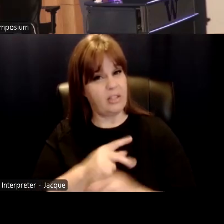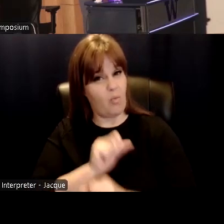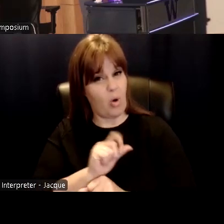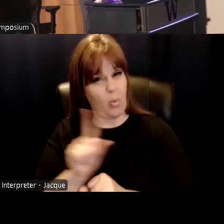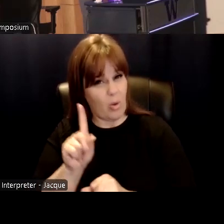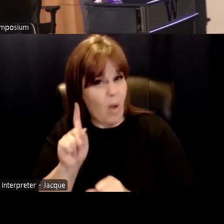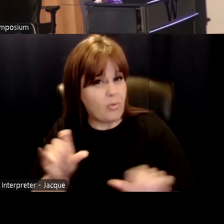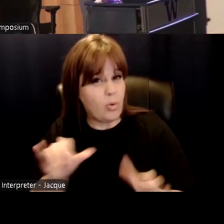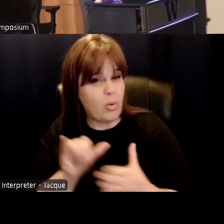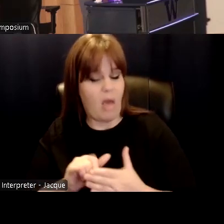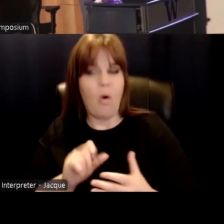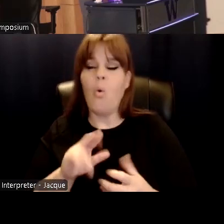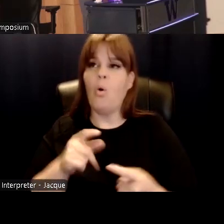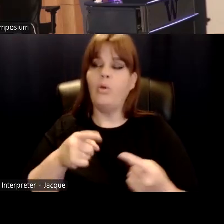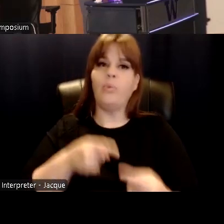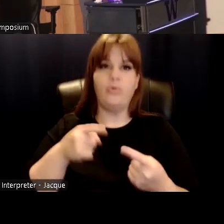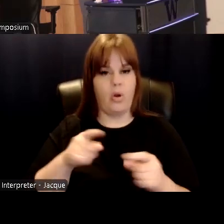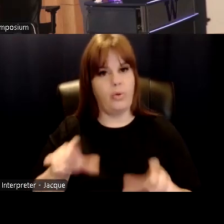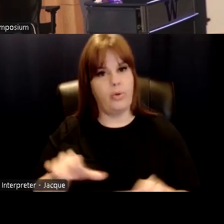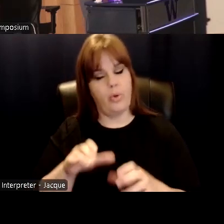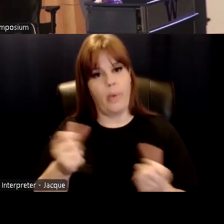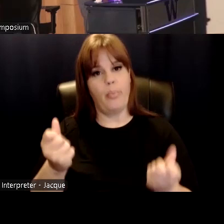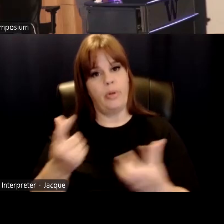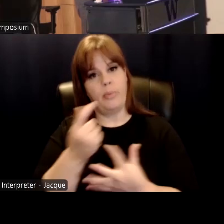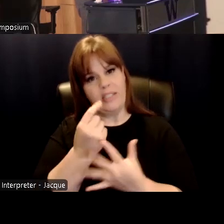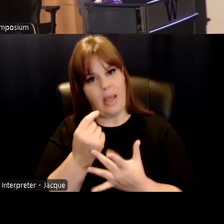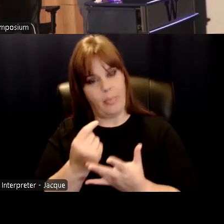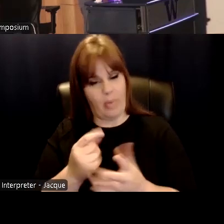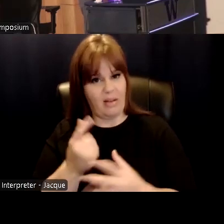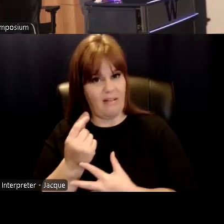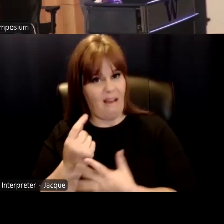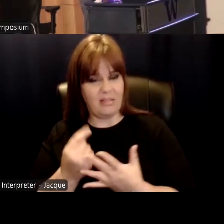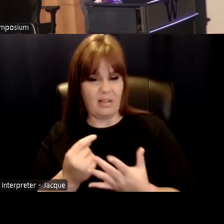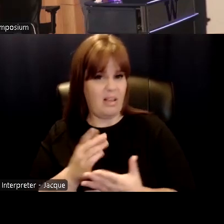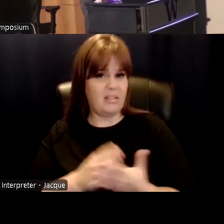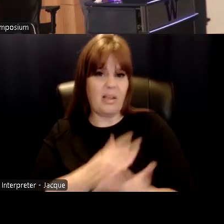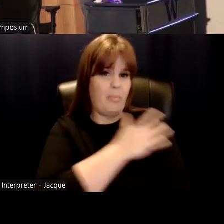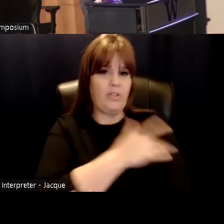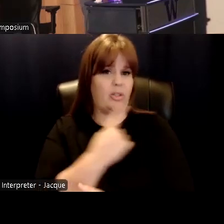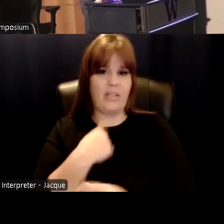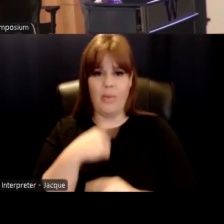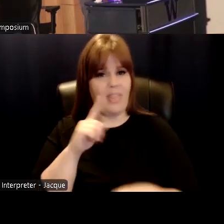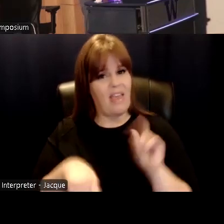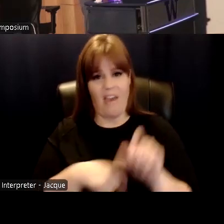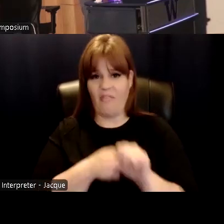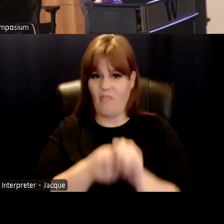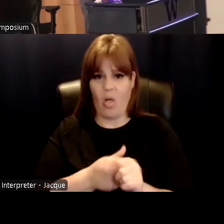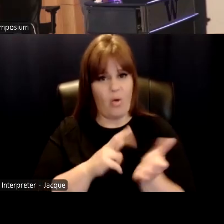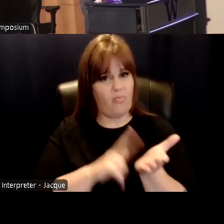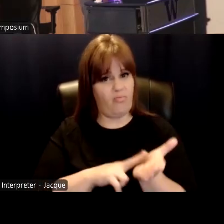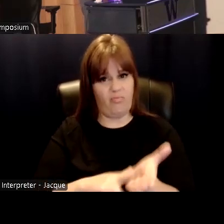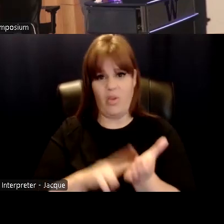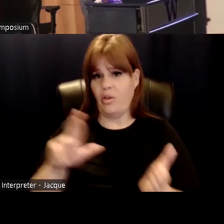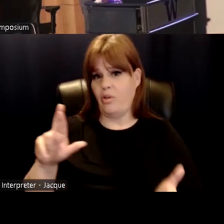they'll have difficulty performing multi-step tasks. Some patients tell me they can't follow a recipe. Some patients are actually using